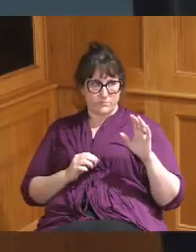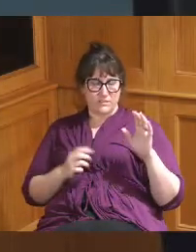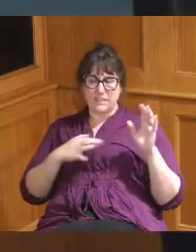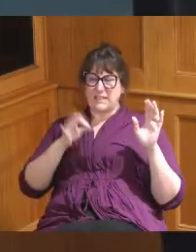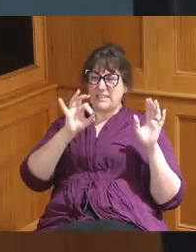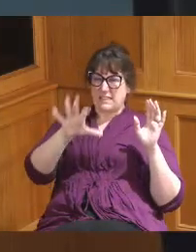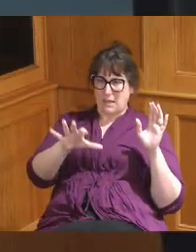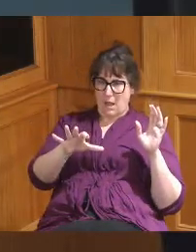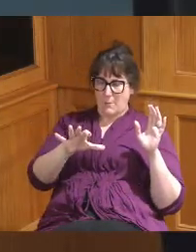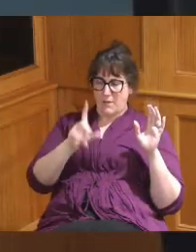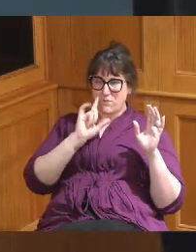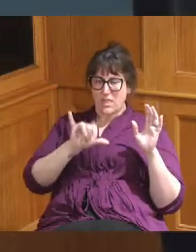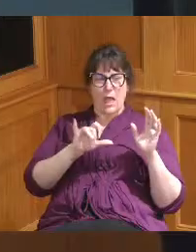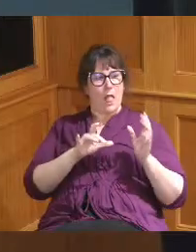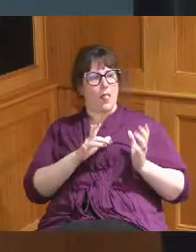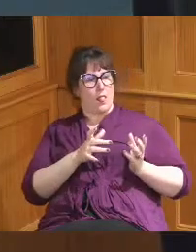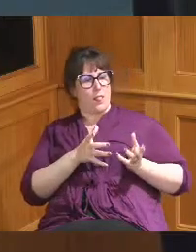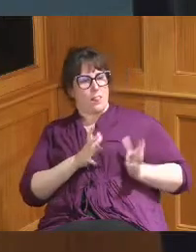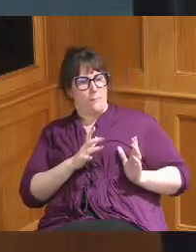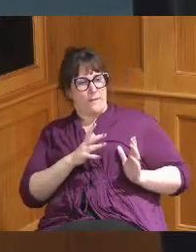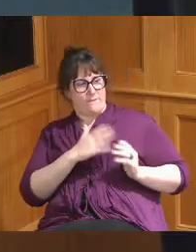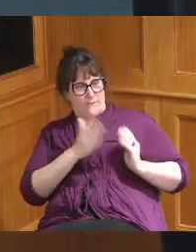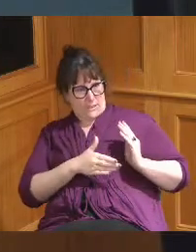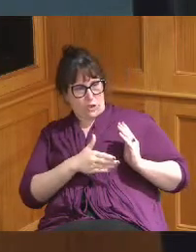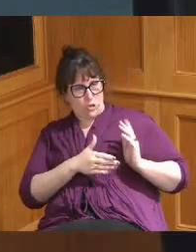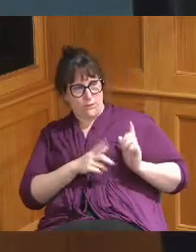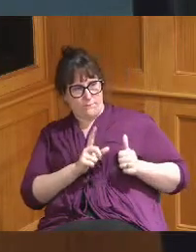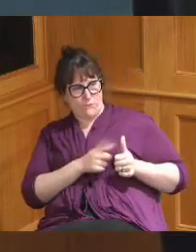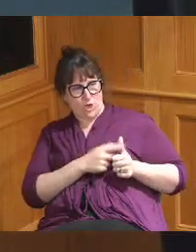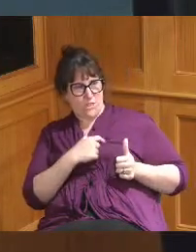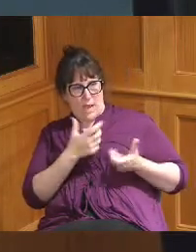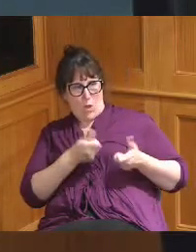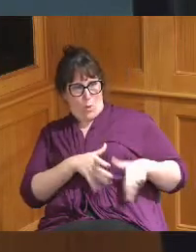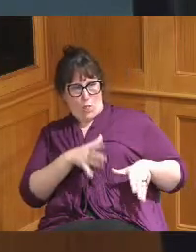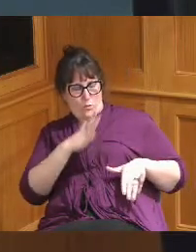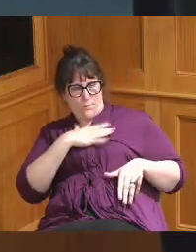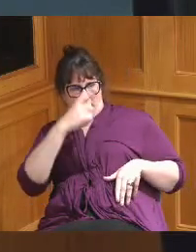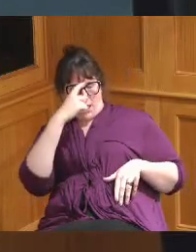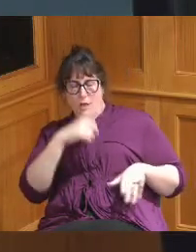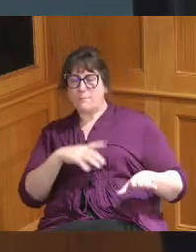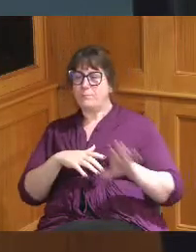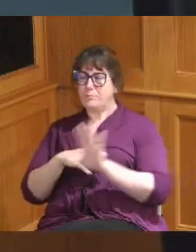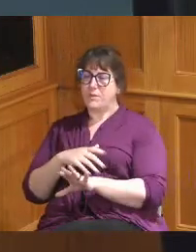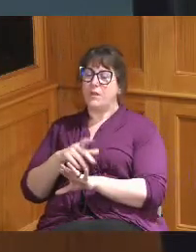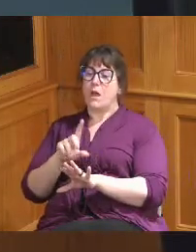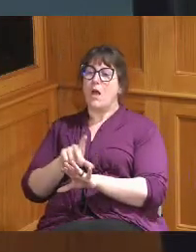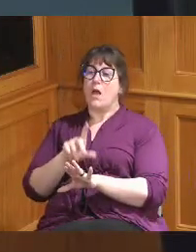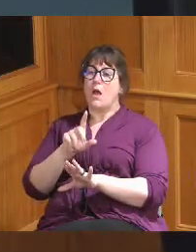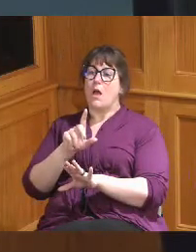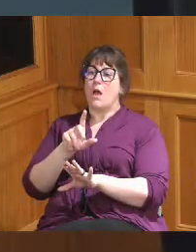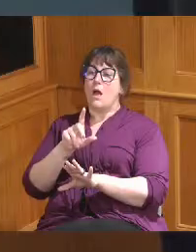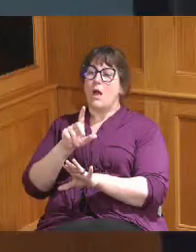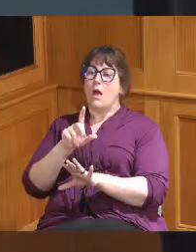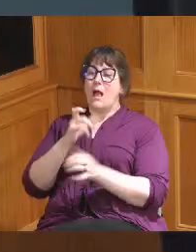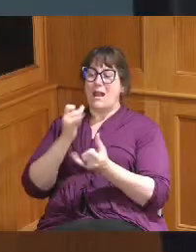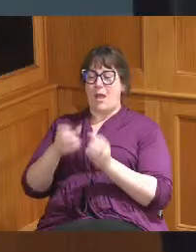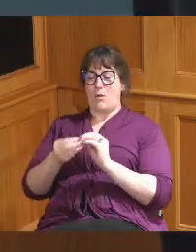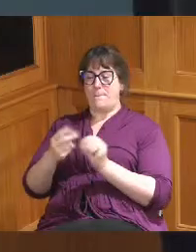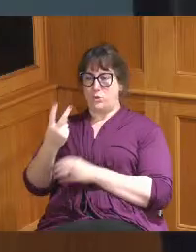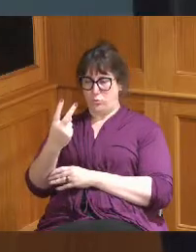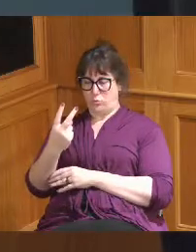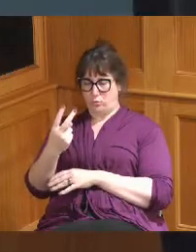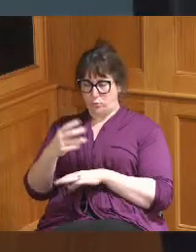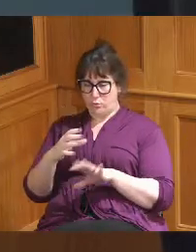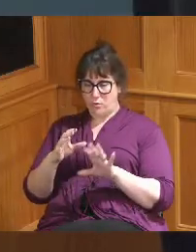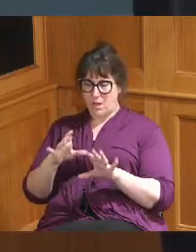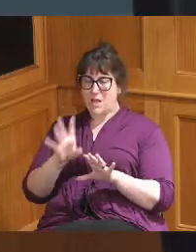comment on that? Can I finish? Let me finish. Do you mind if I finish? Because I don't want to lose my train of thought here. So the other, then I'm moving on to number 2.